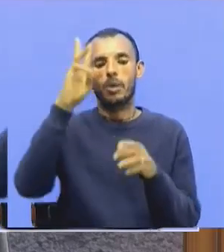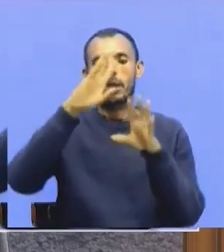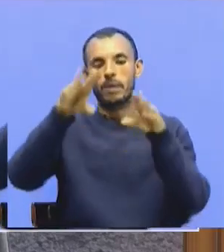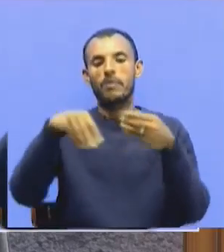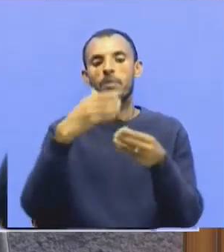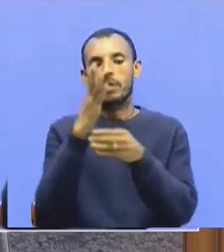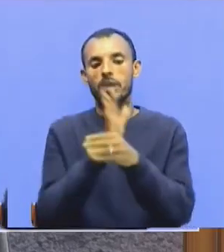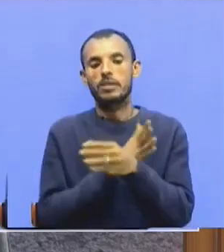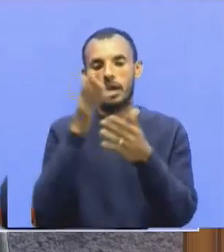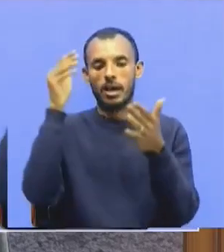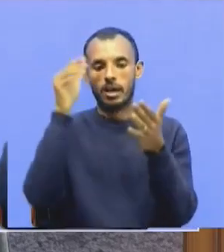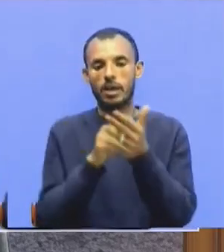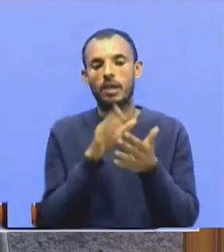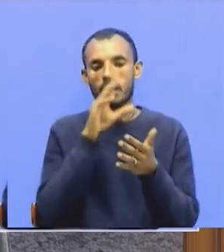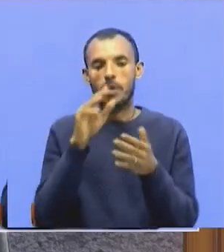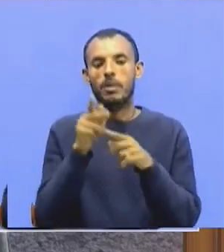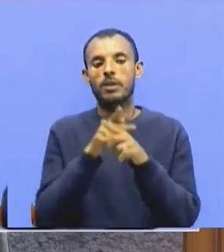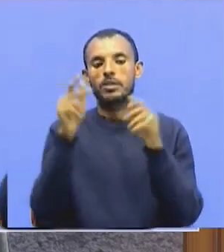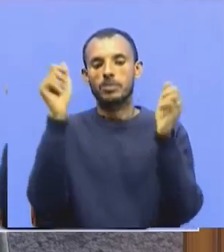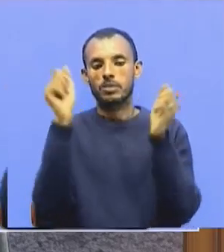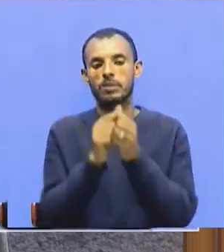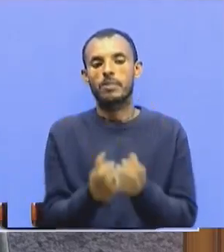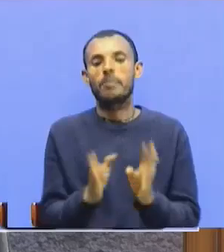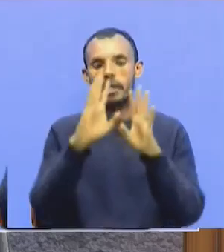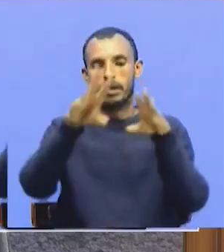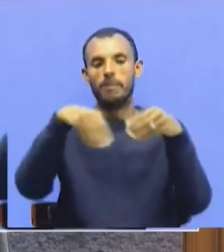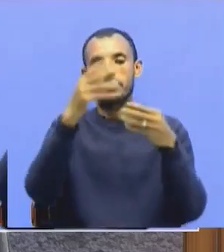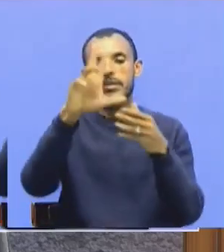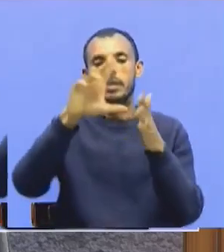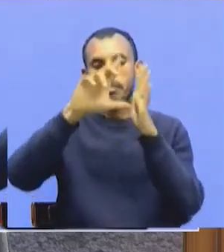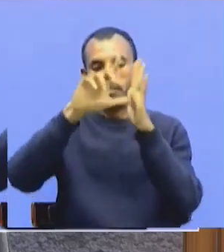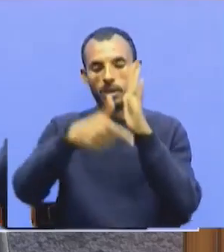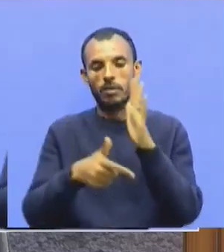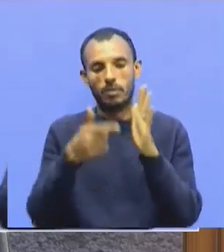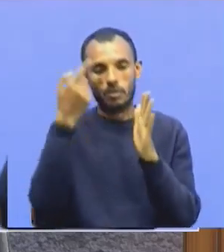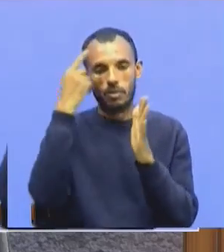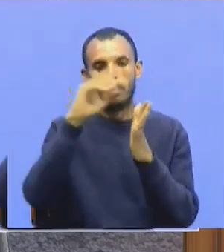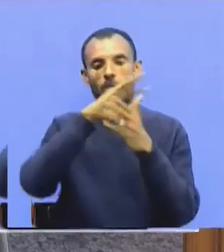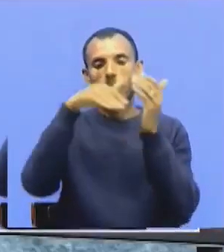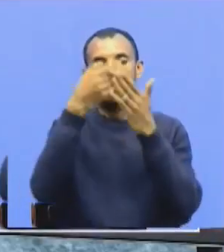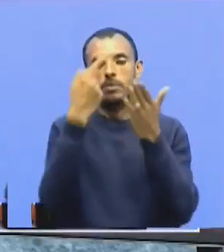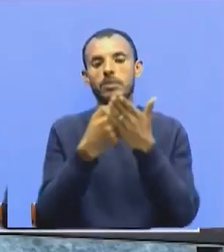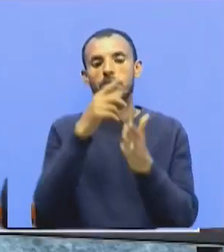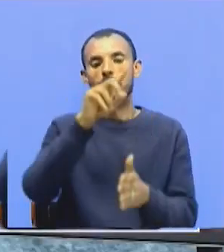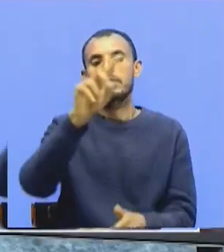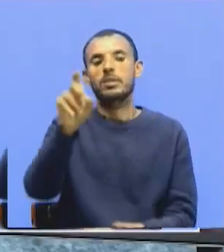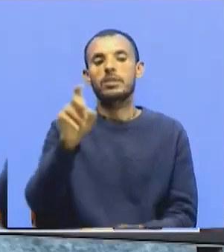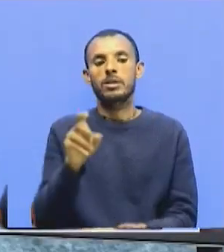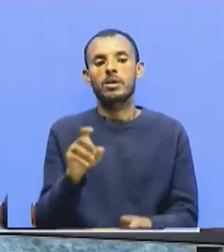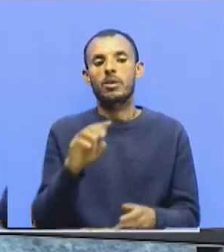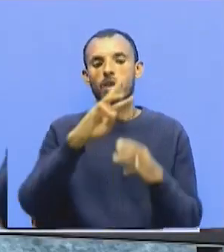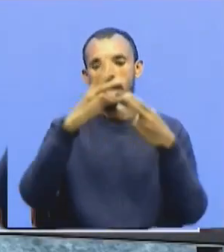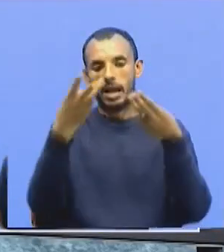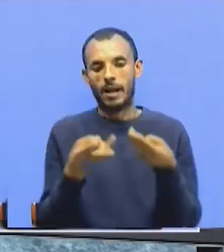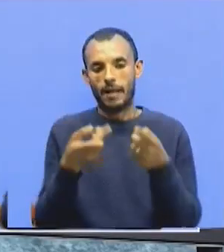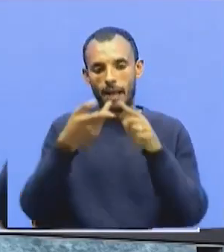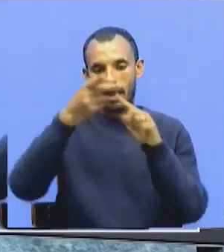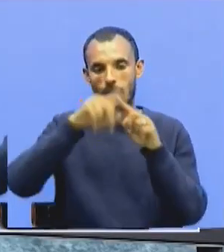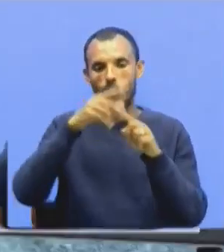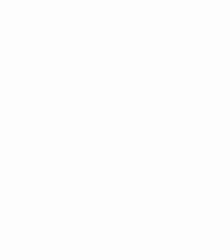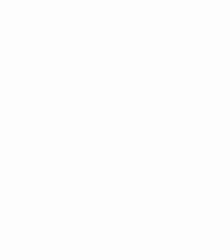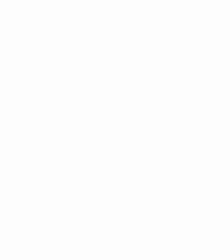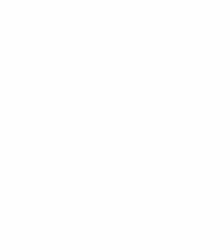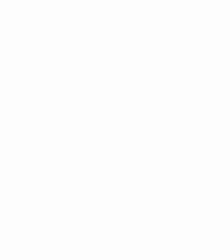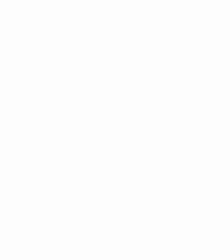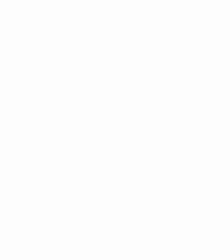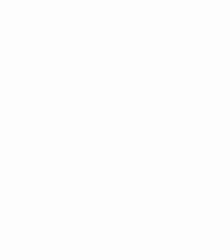correction again and we'll practice together. Let me give you 3 minutes for all of these questions. We'll come back and try to together.